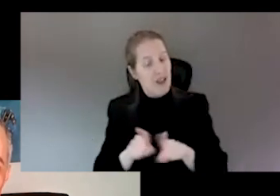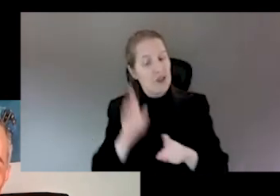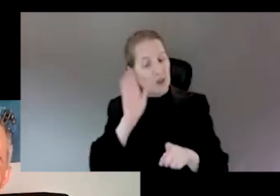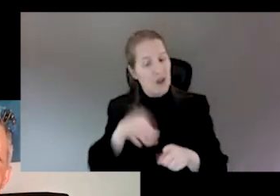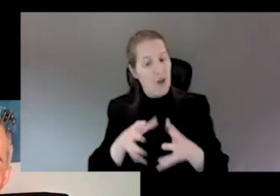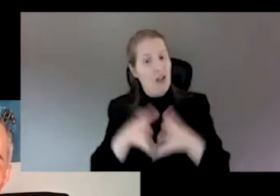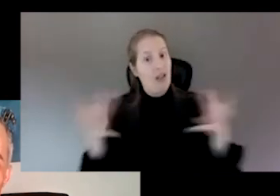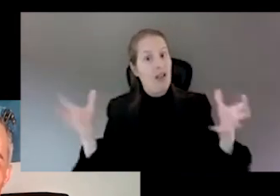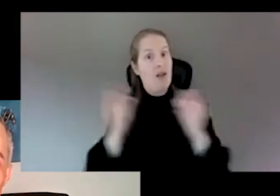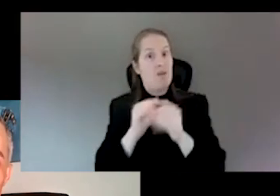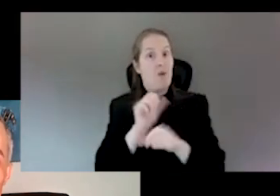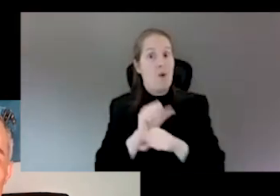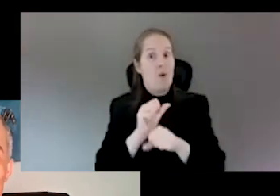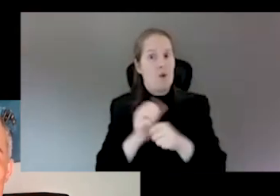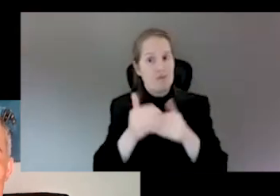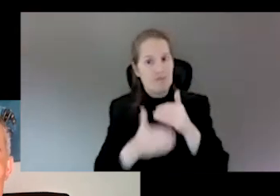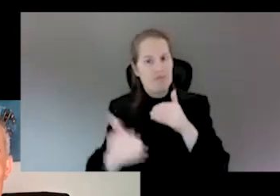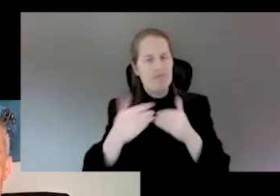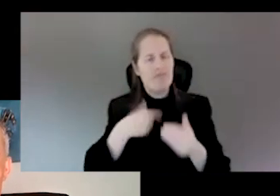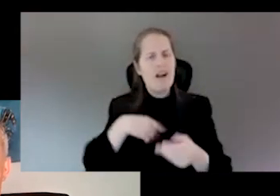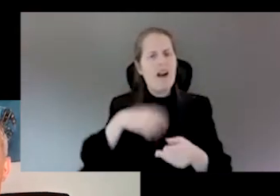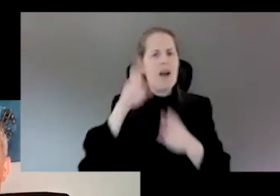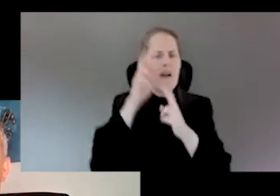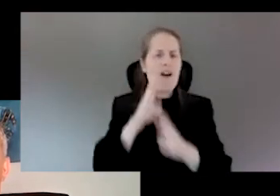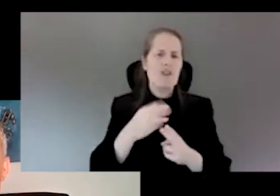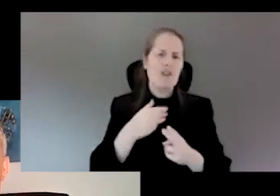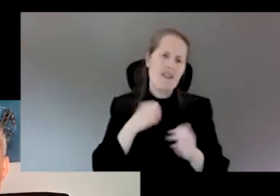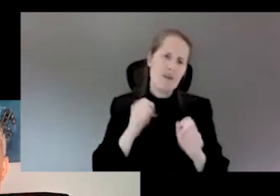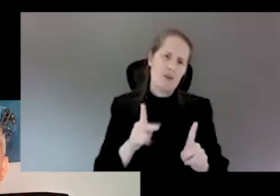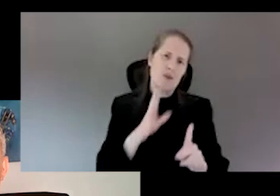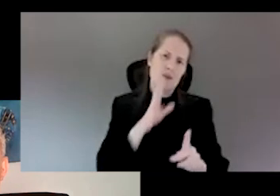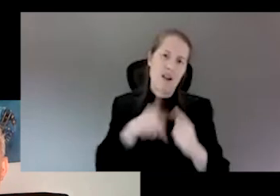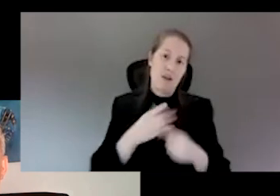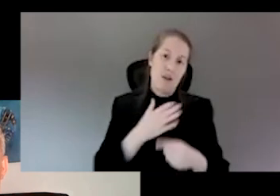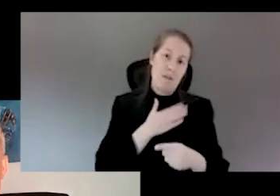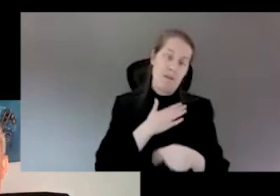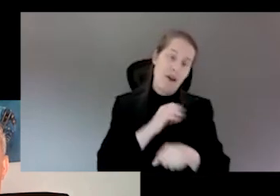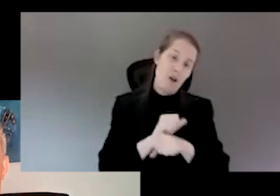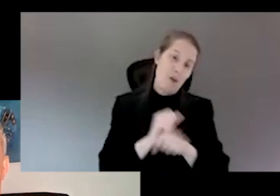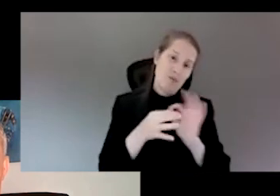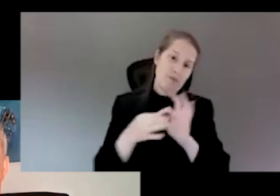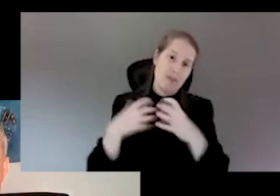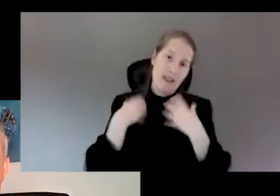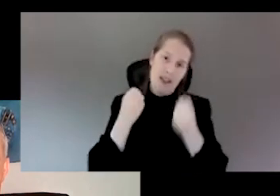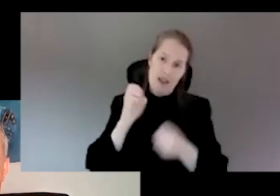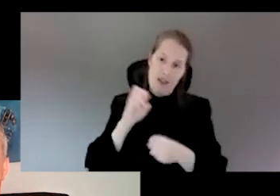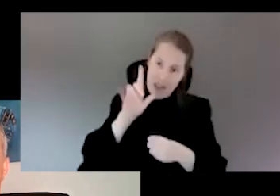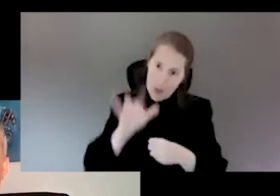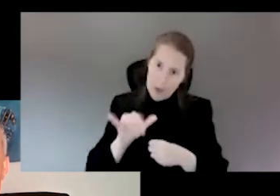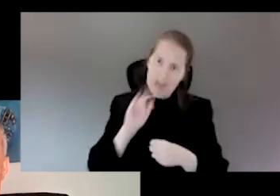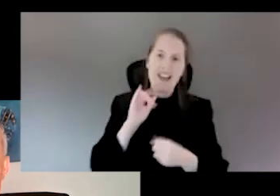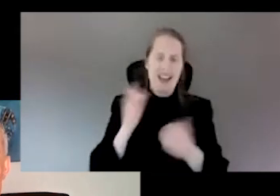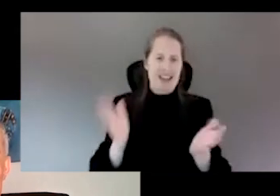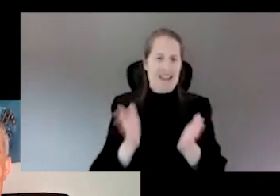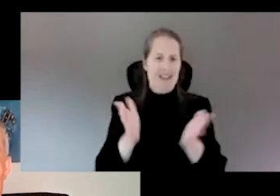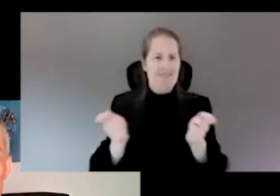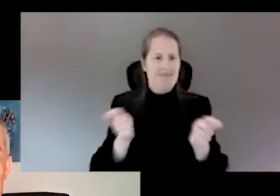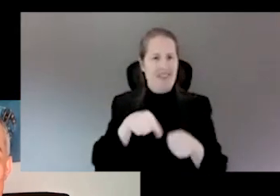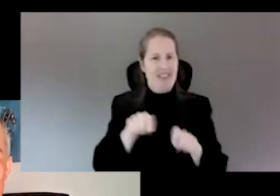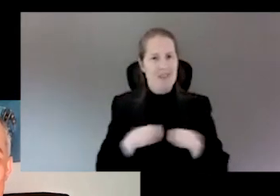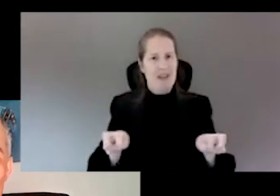And I'm honored to have had the chance to talk about my work around health equity and facilitate this panel. This